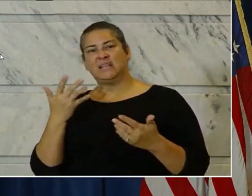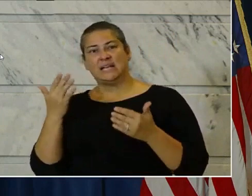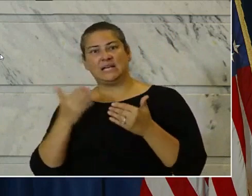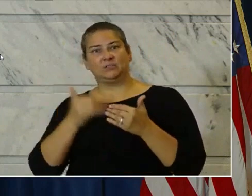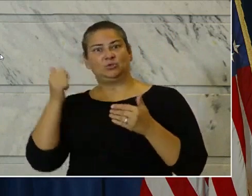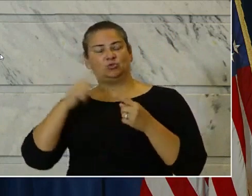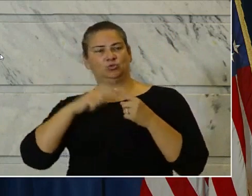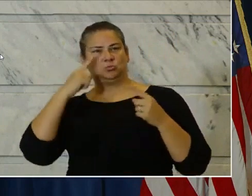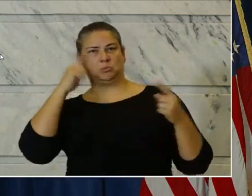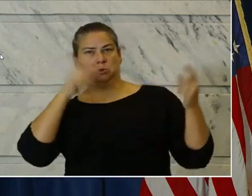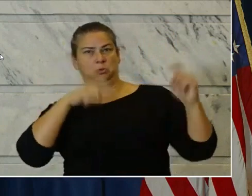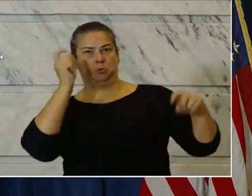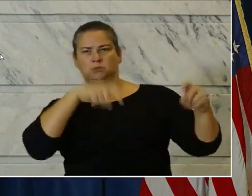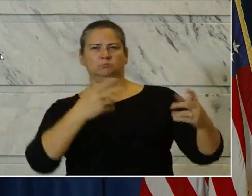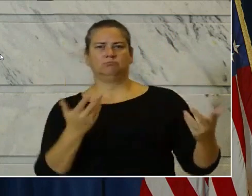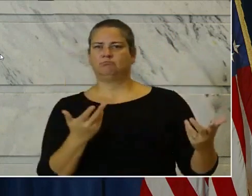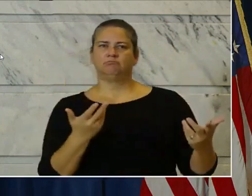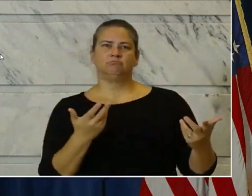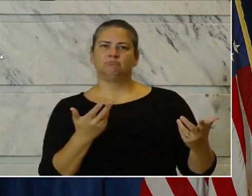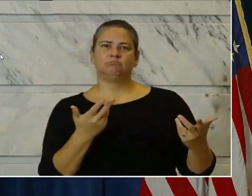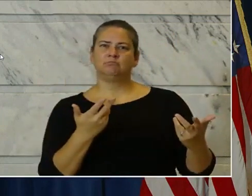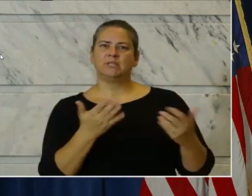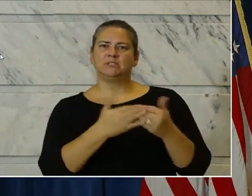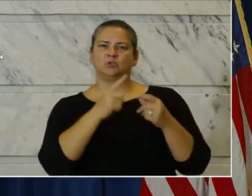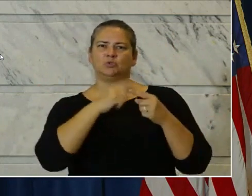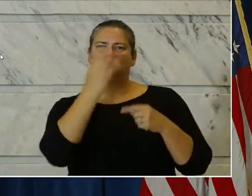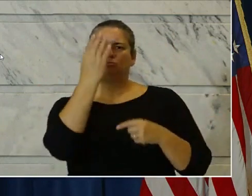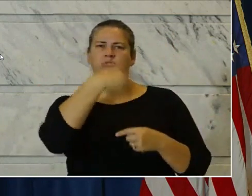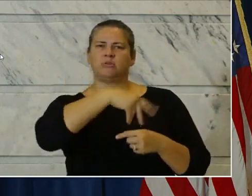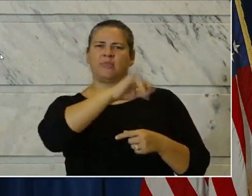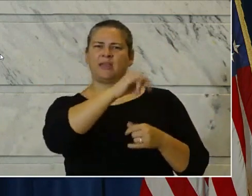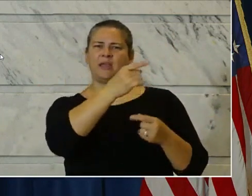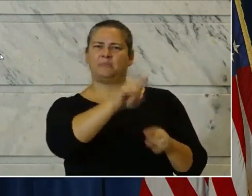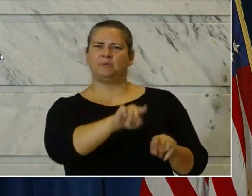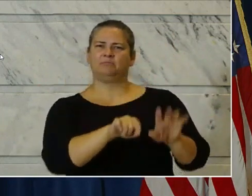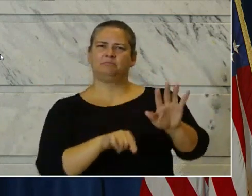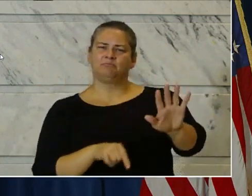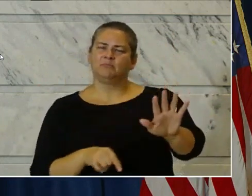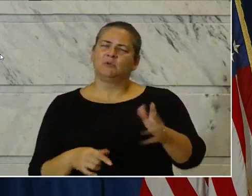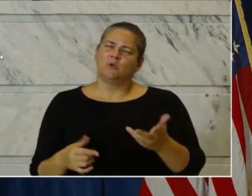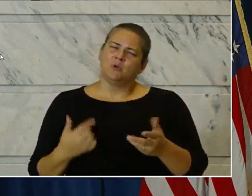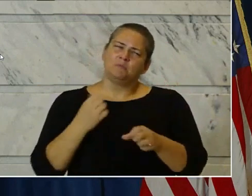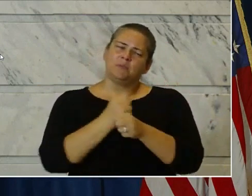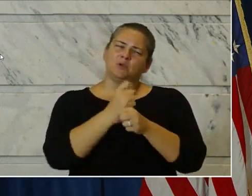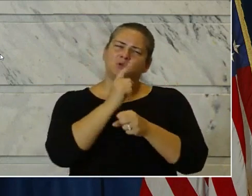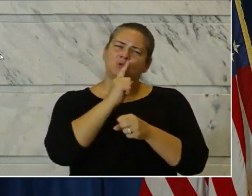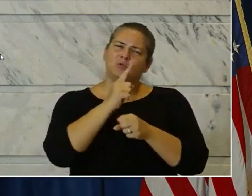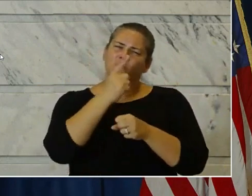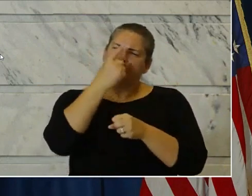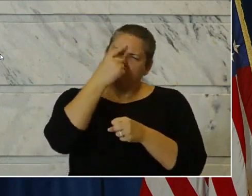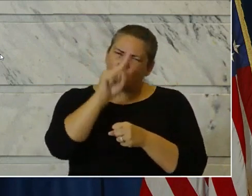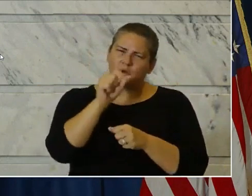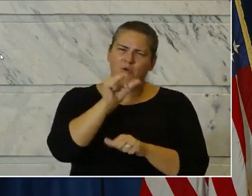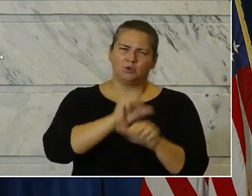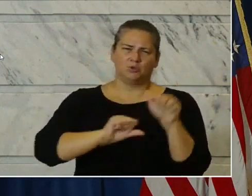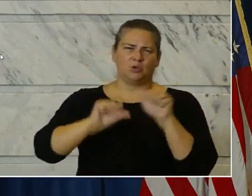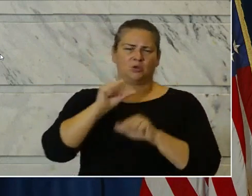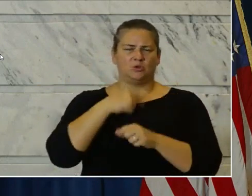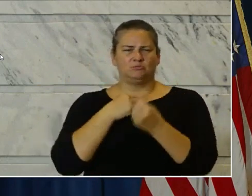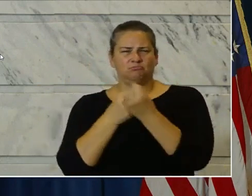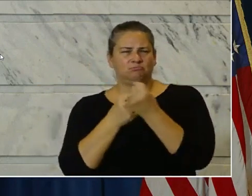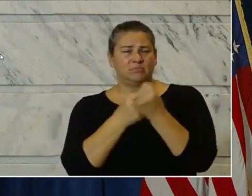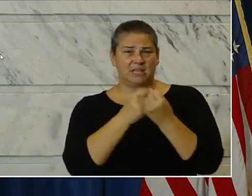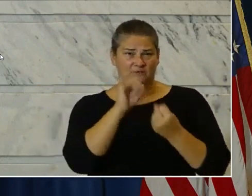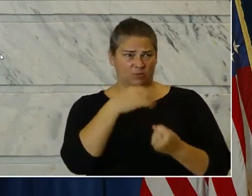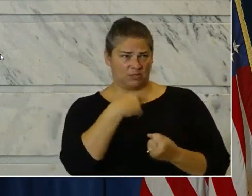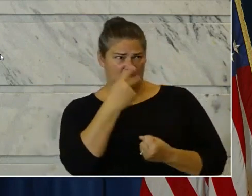upon as quickly. Now, let's make sure we are doing even more for each other. And when we see something that concerns us, that we pick